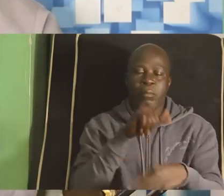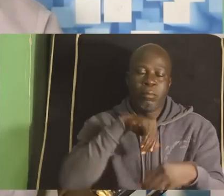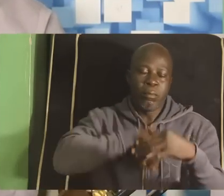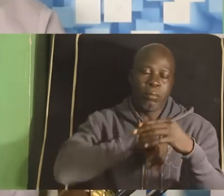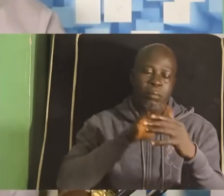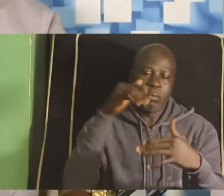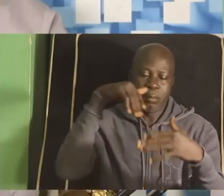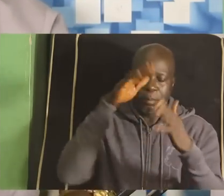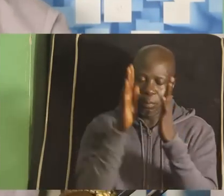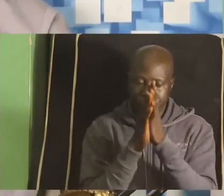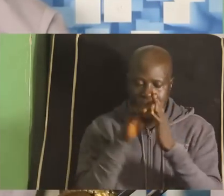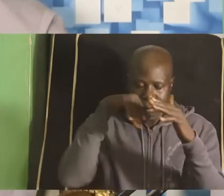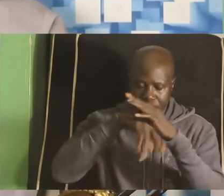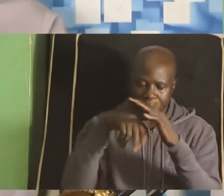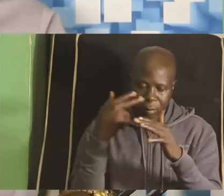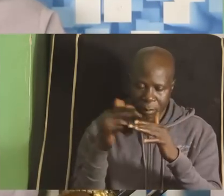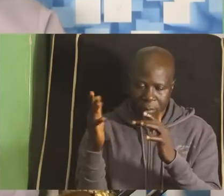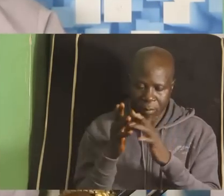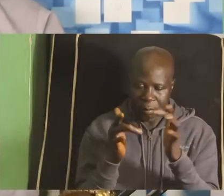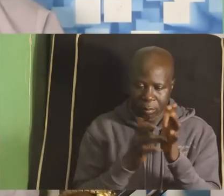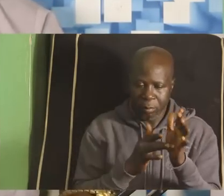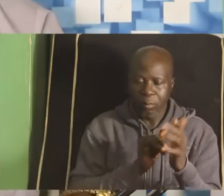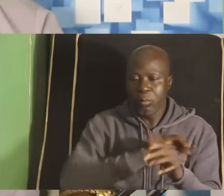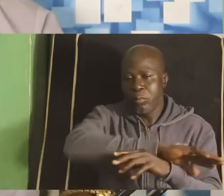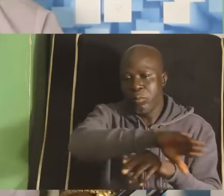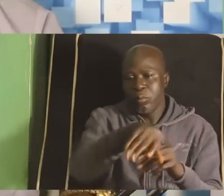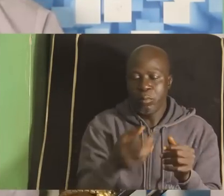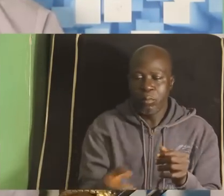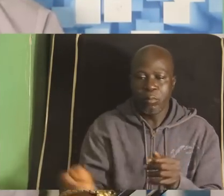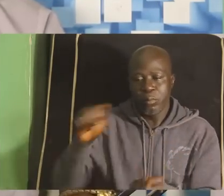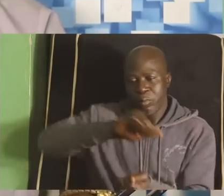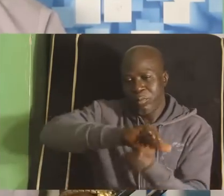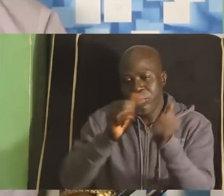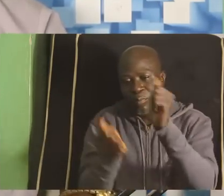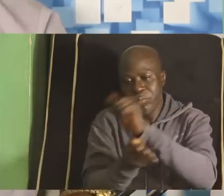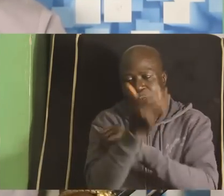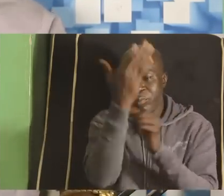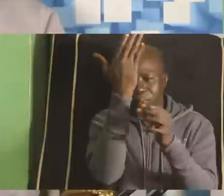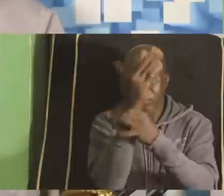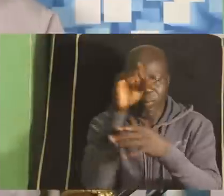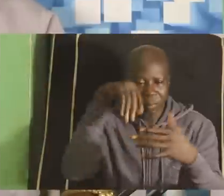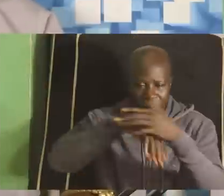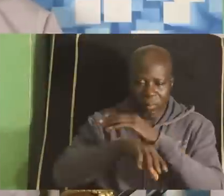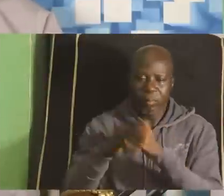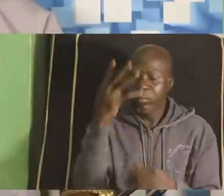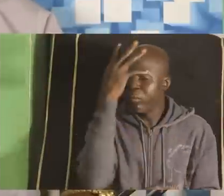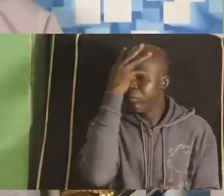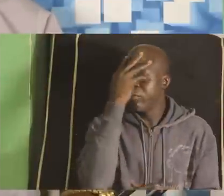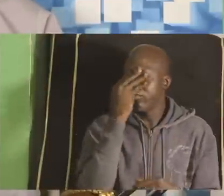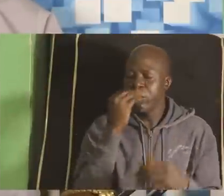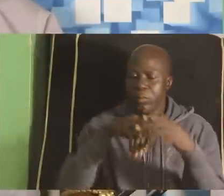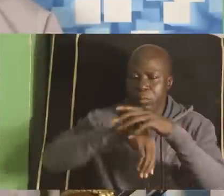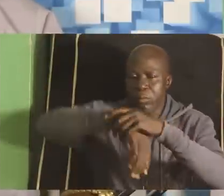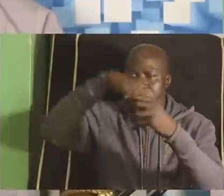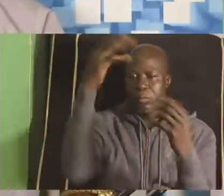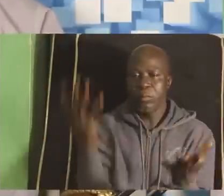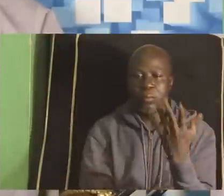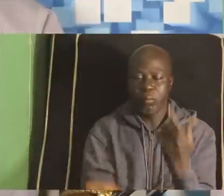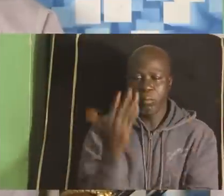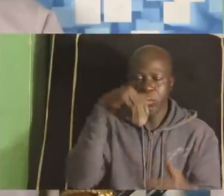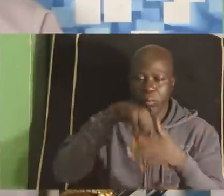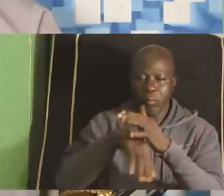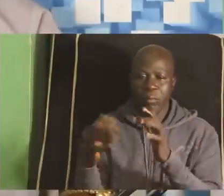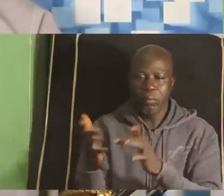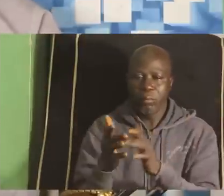pray in the name of Jesus gbogbo wa jeja toju o every strange hand from your sleep egbina loruko Jesu Jesus name